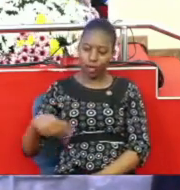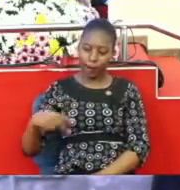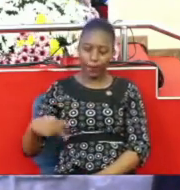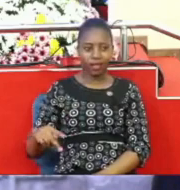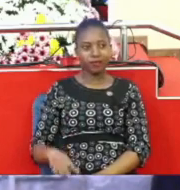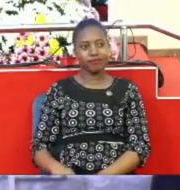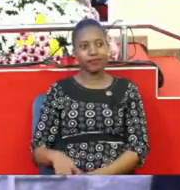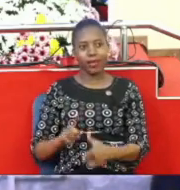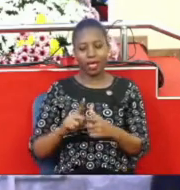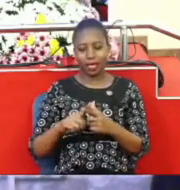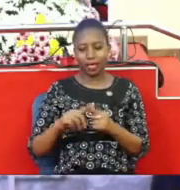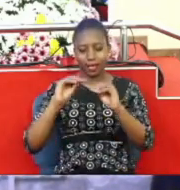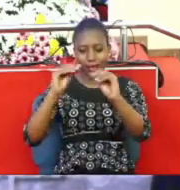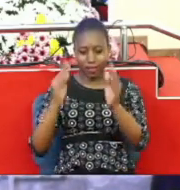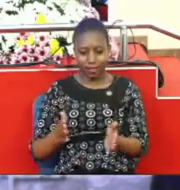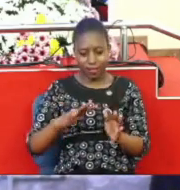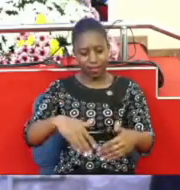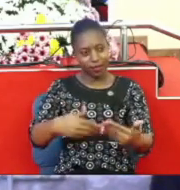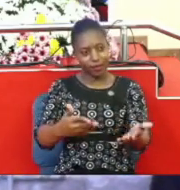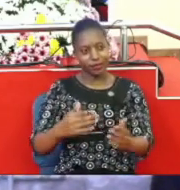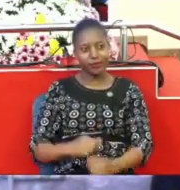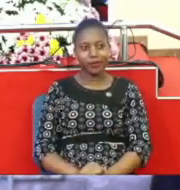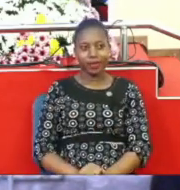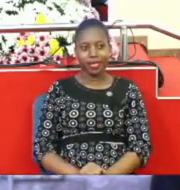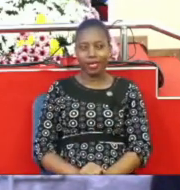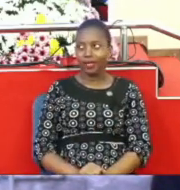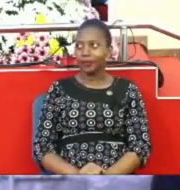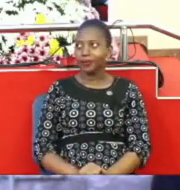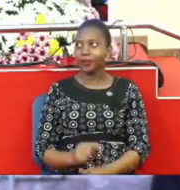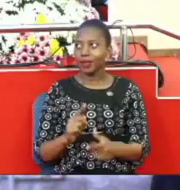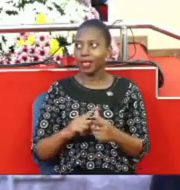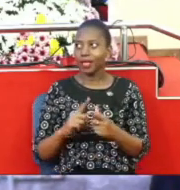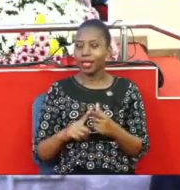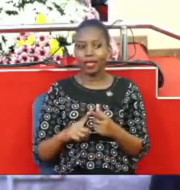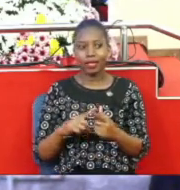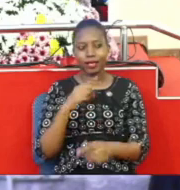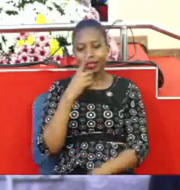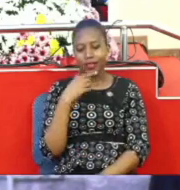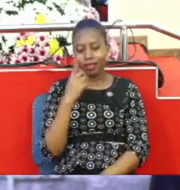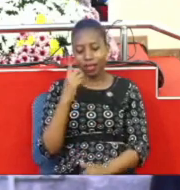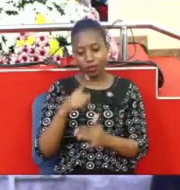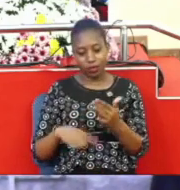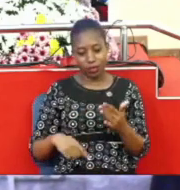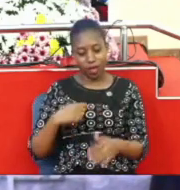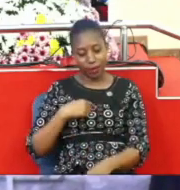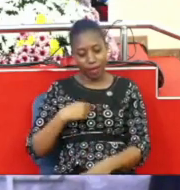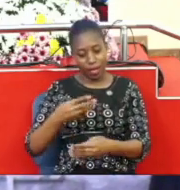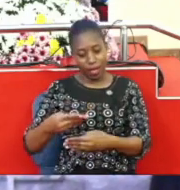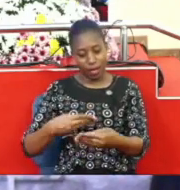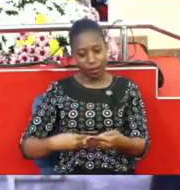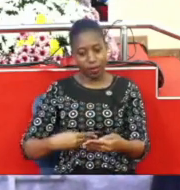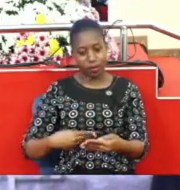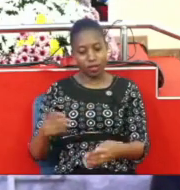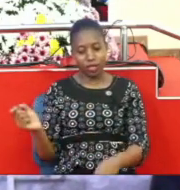me a pen akavuruta mahali akanipa and kalamu, ink. And he told me, I bought it in January. Na akaniambia nilinunua mwezi wa kwanza. But you never needed